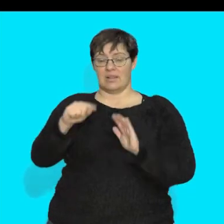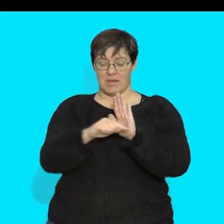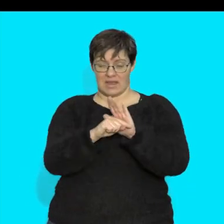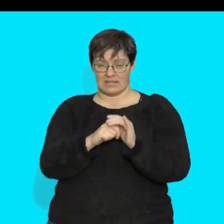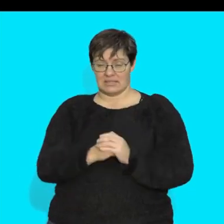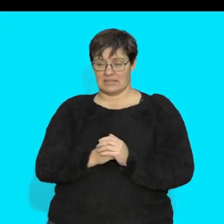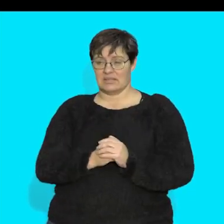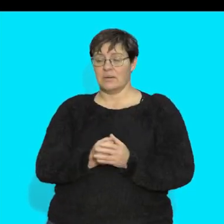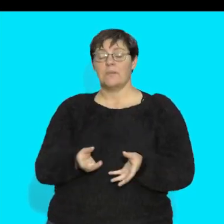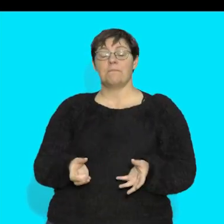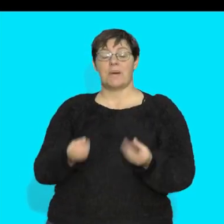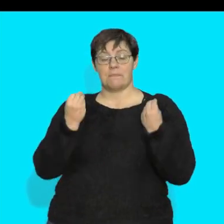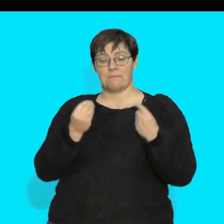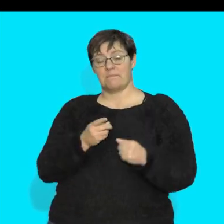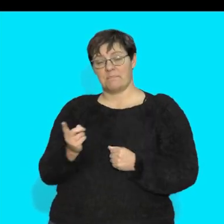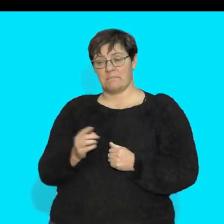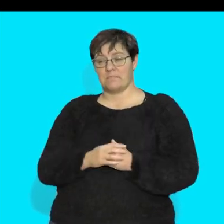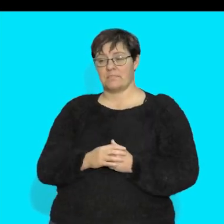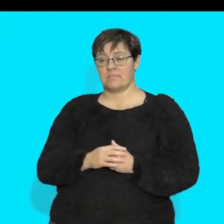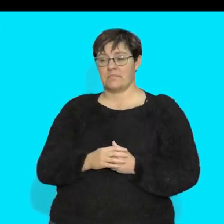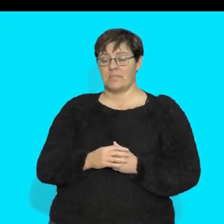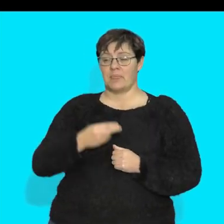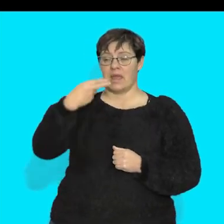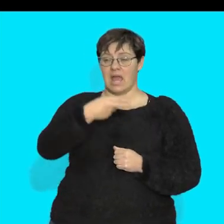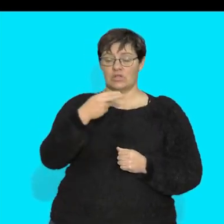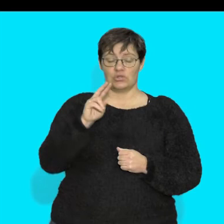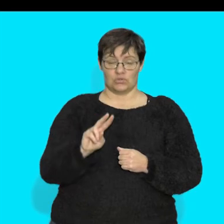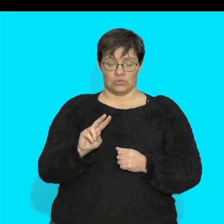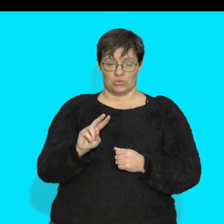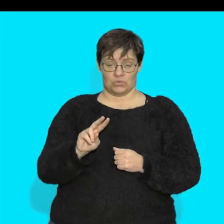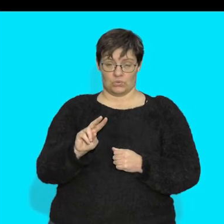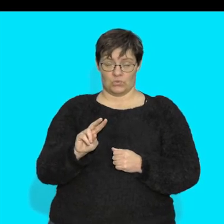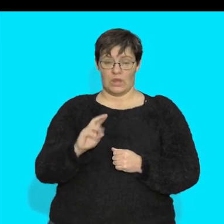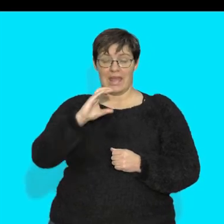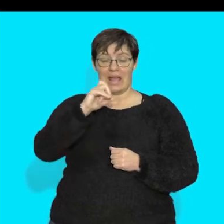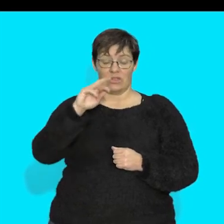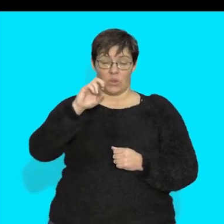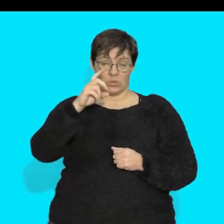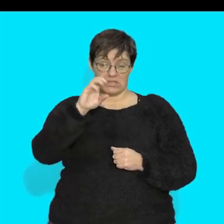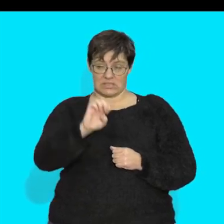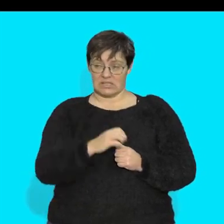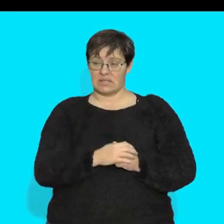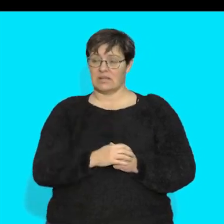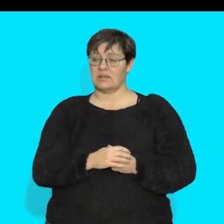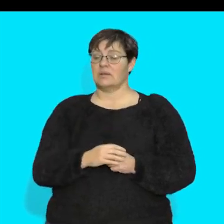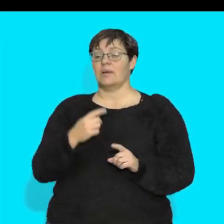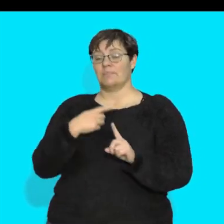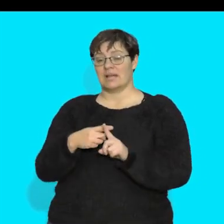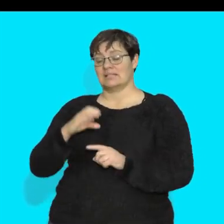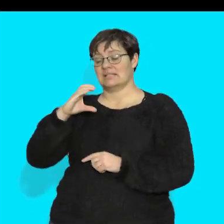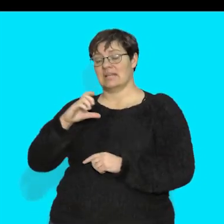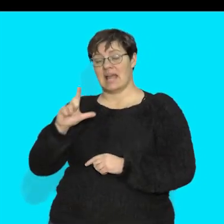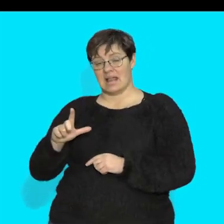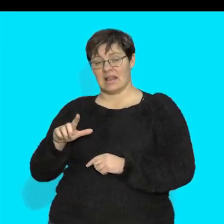Cl minus, to give us hydrogen at the cathode, and we're going to